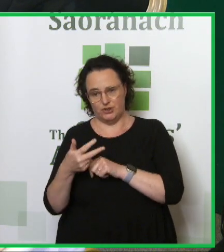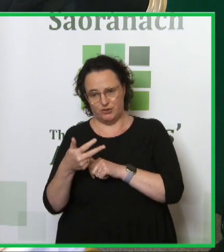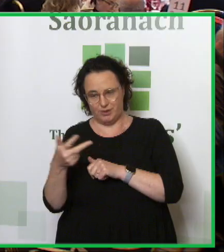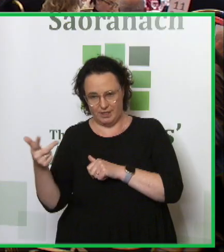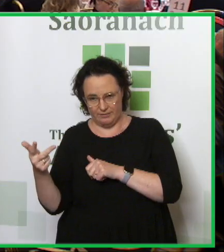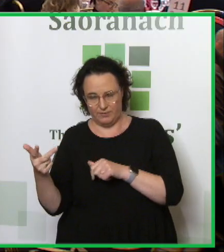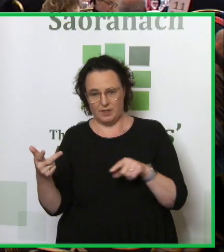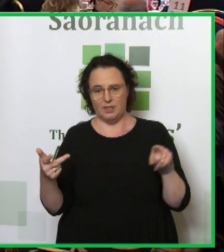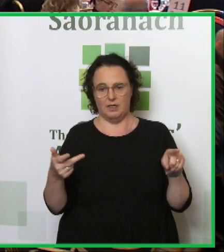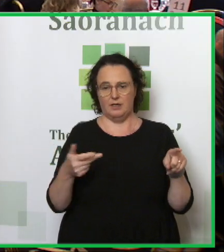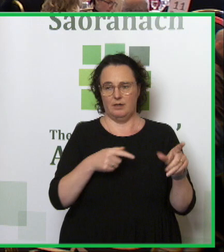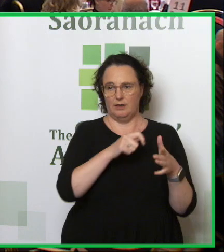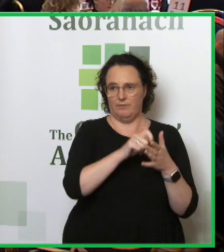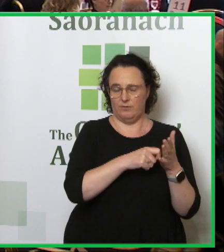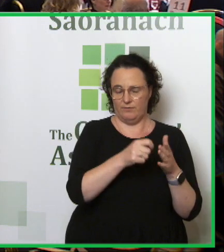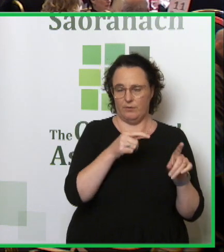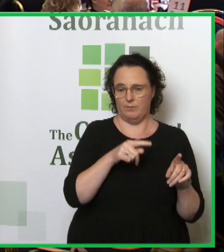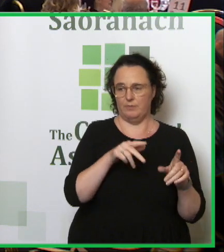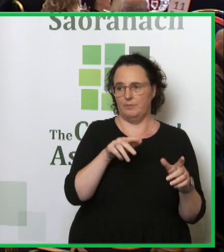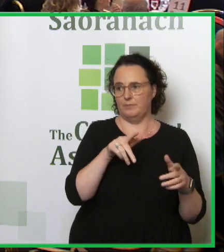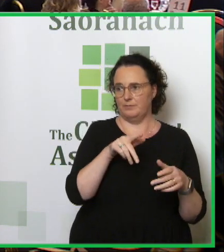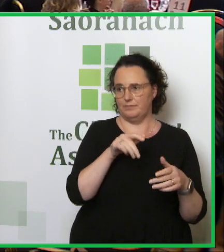just get you to this, what we went through earlier.